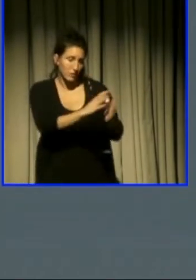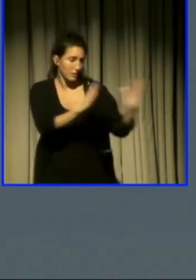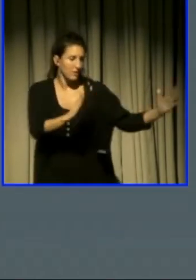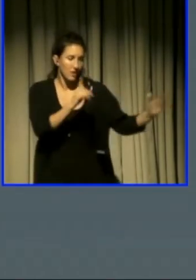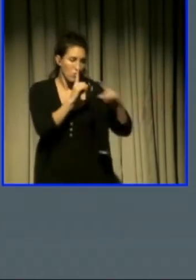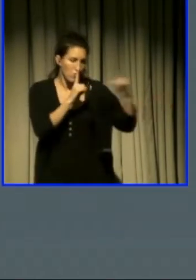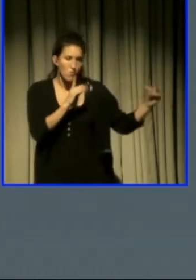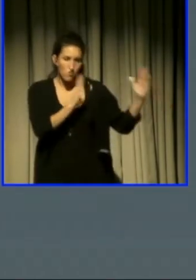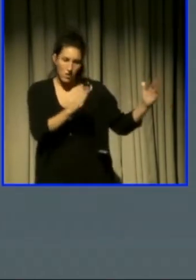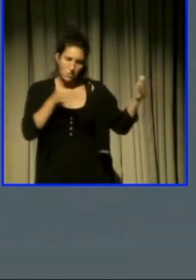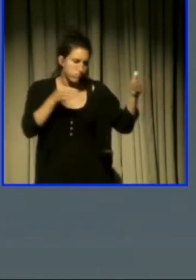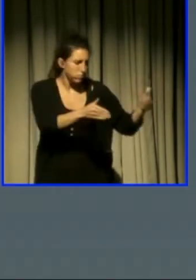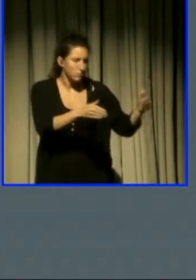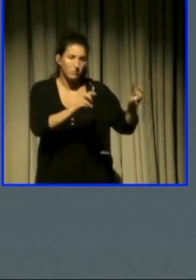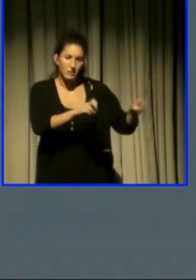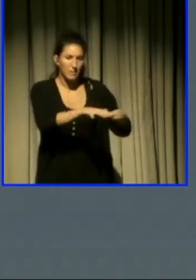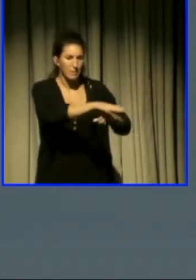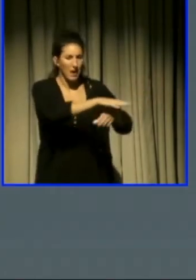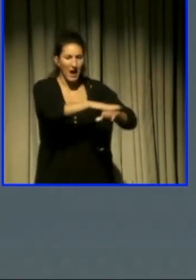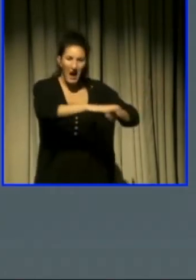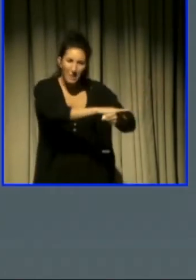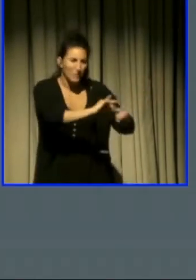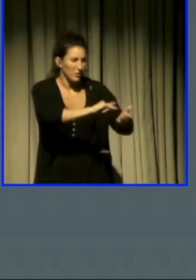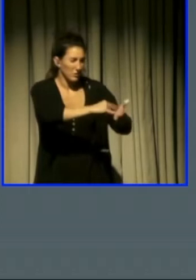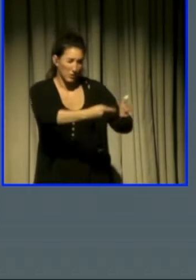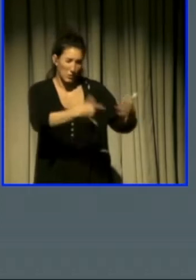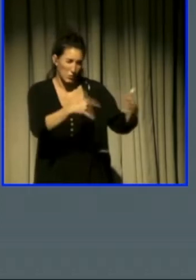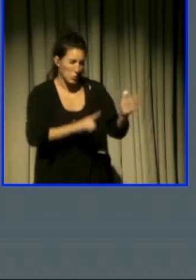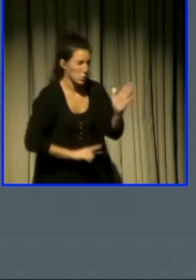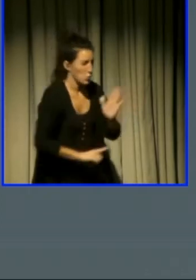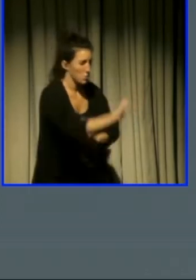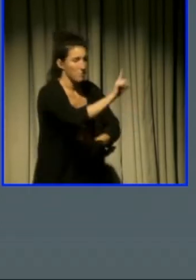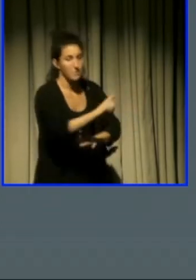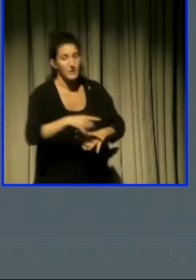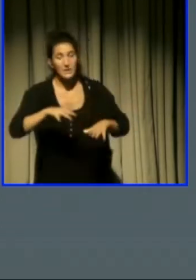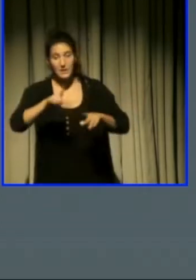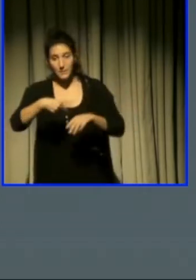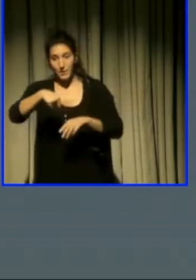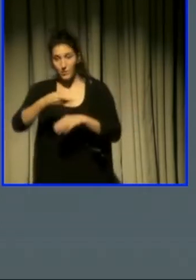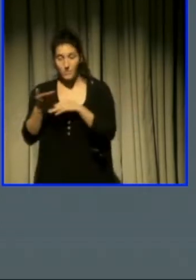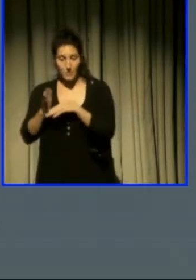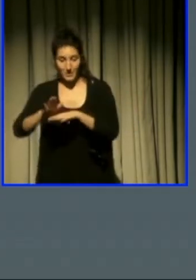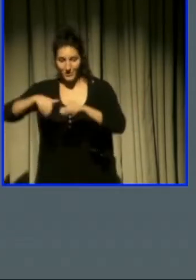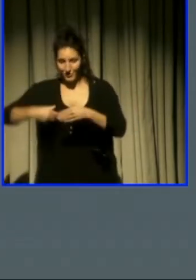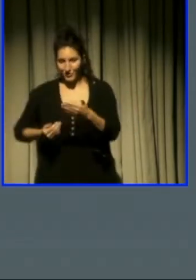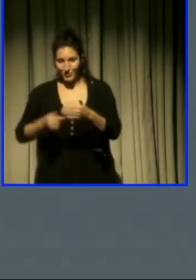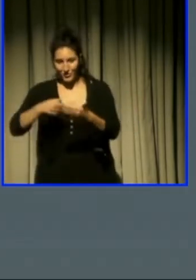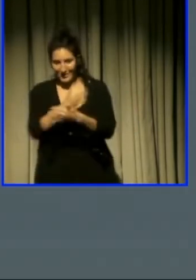space. So for the closing presentation of the day, I'm sure it's been such an inspiring